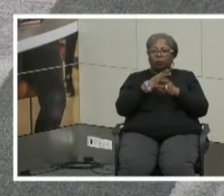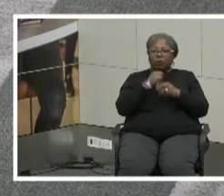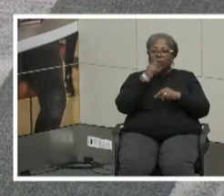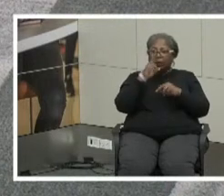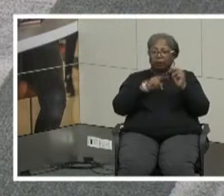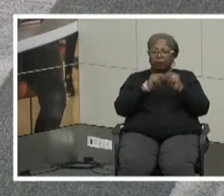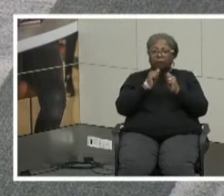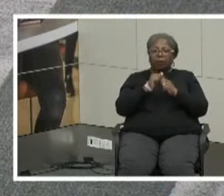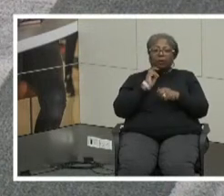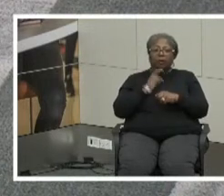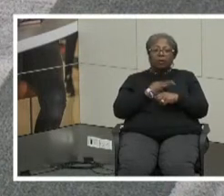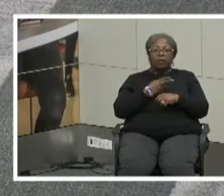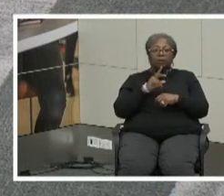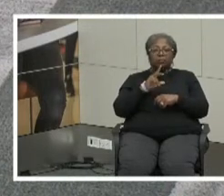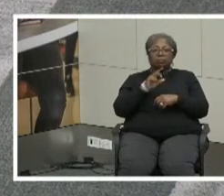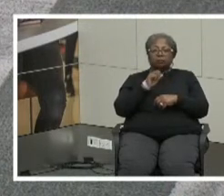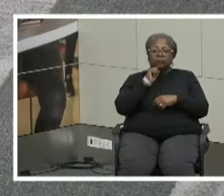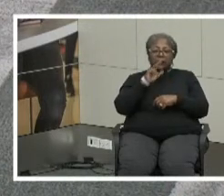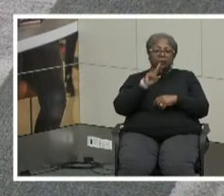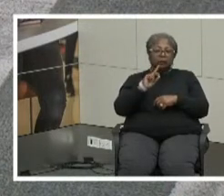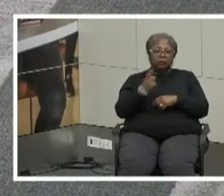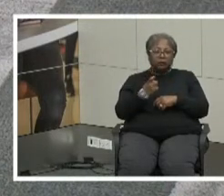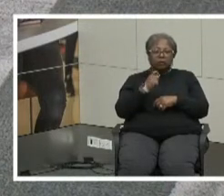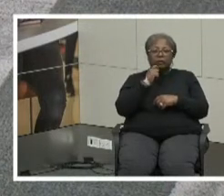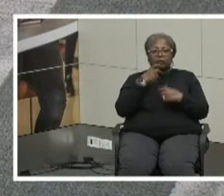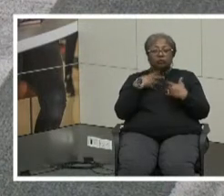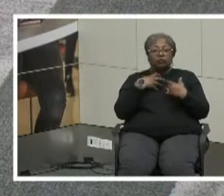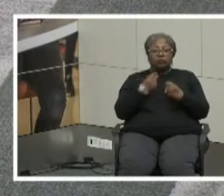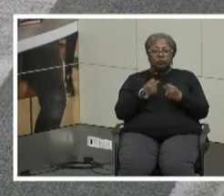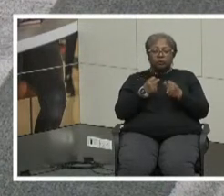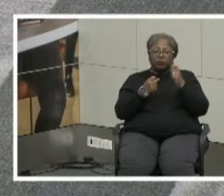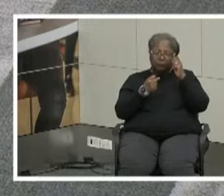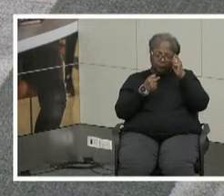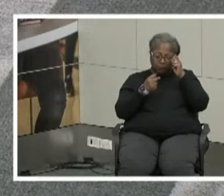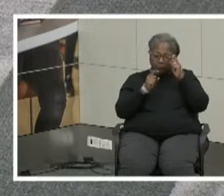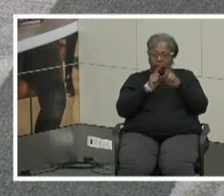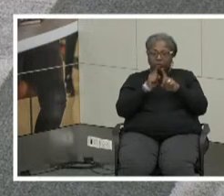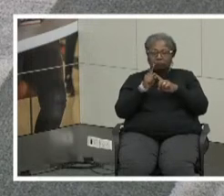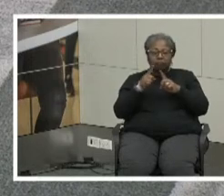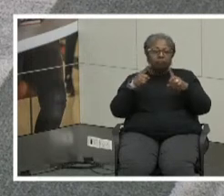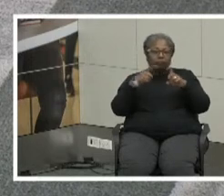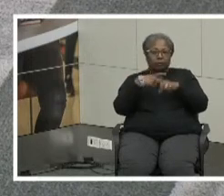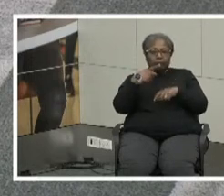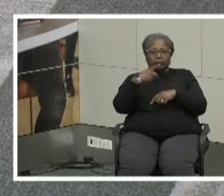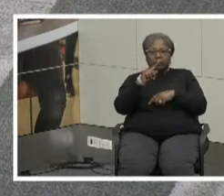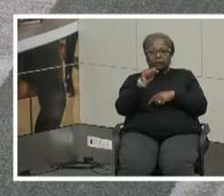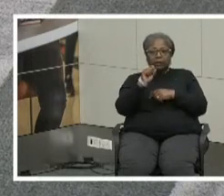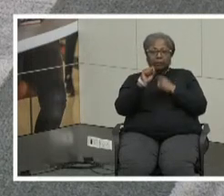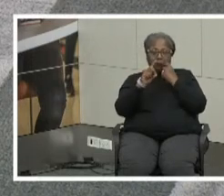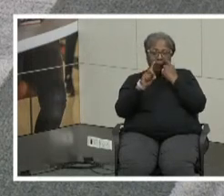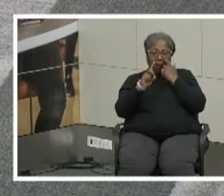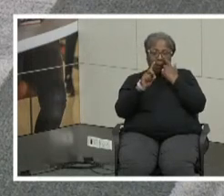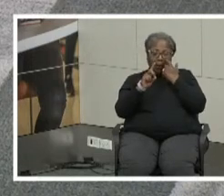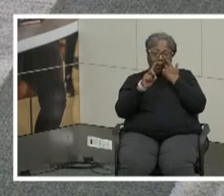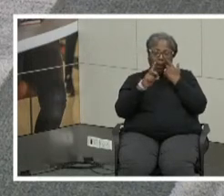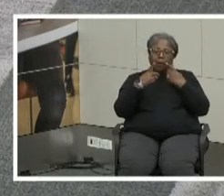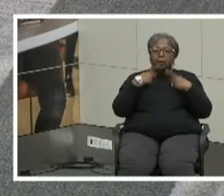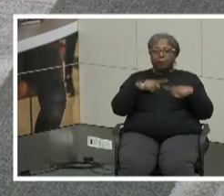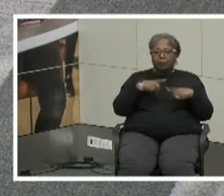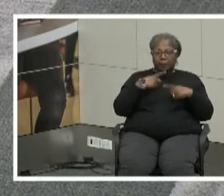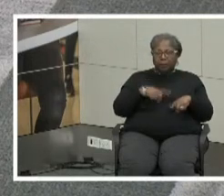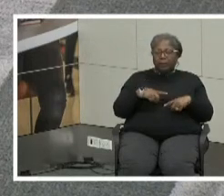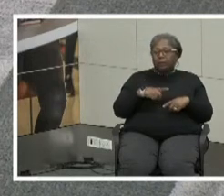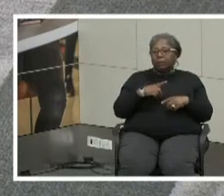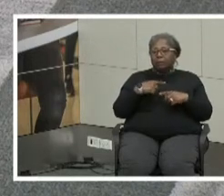undiagnosed or undertreated Autism in children can result in disorders such as complex PTSD depression chronic